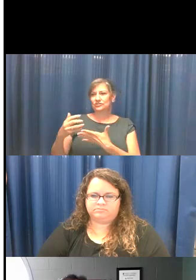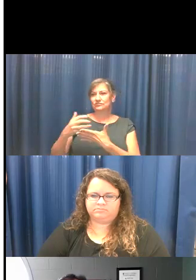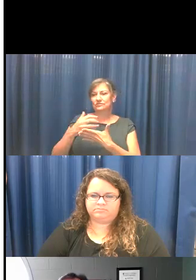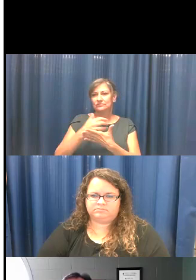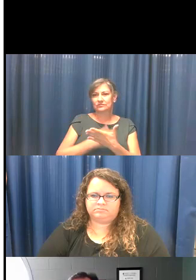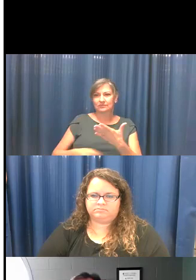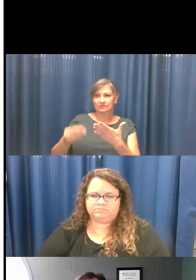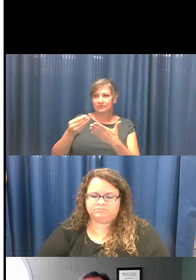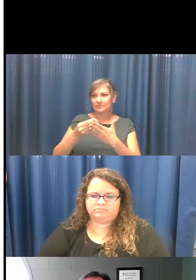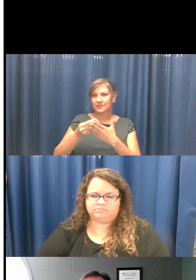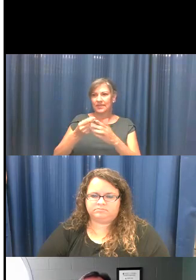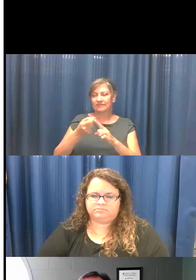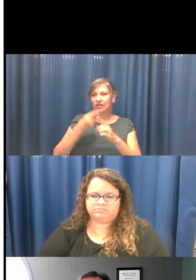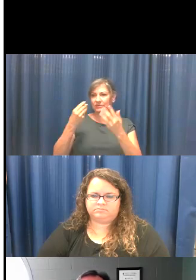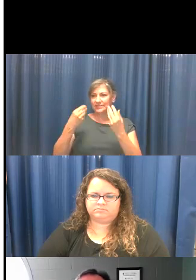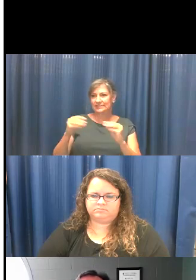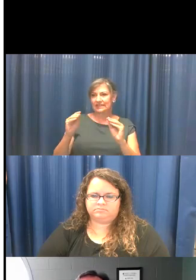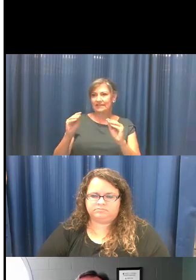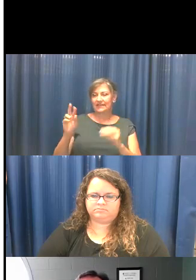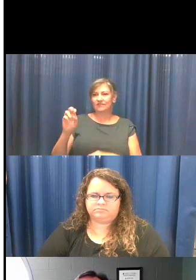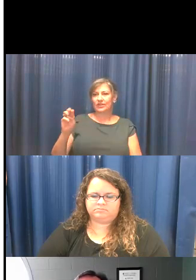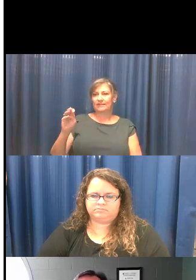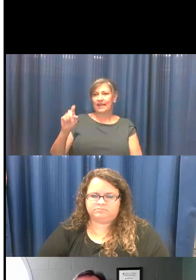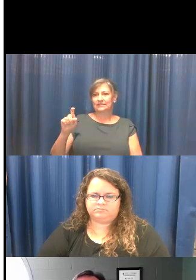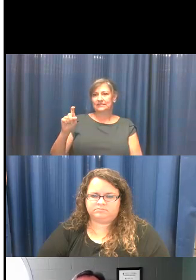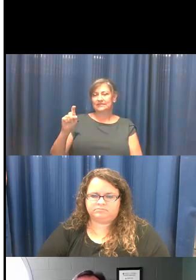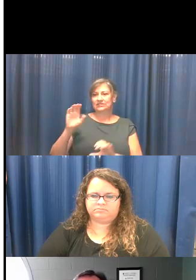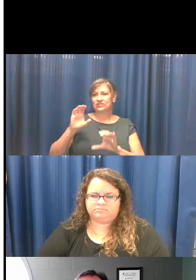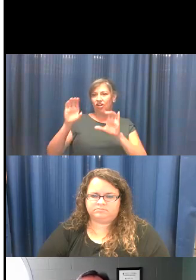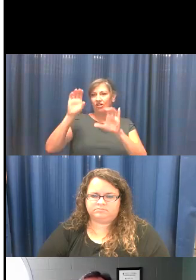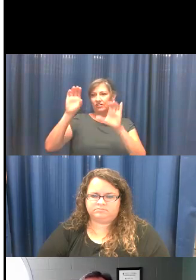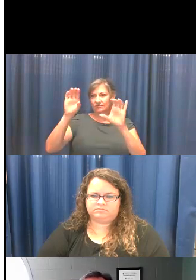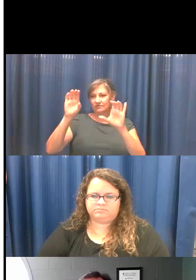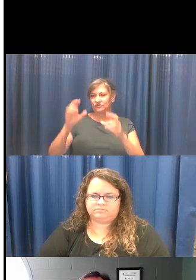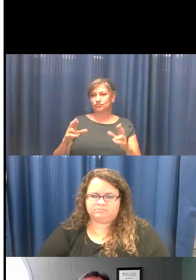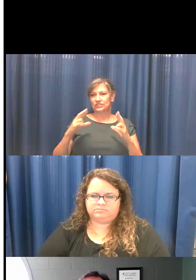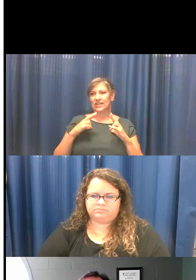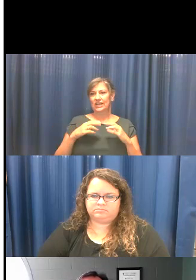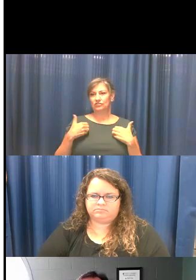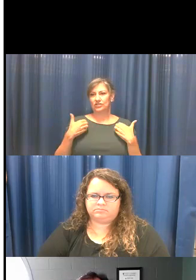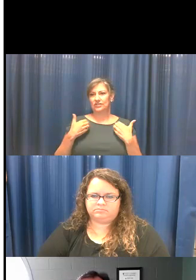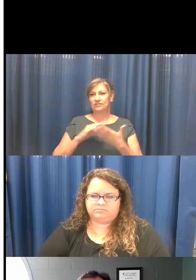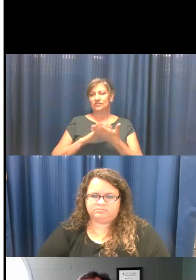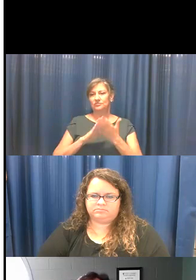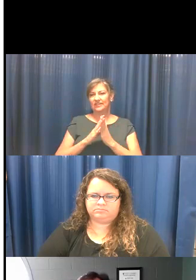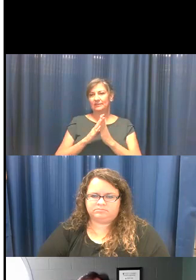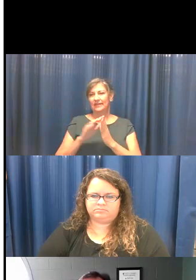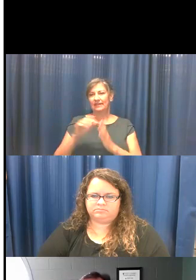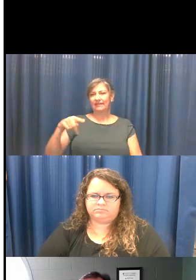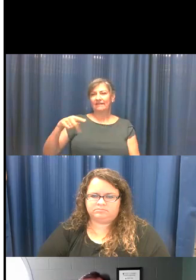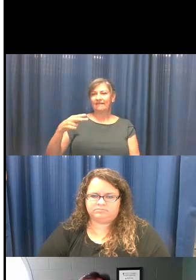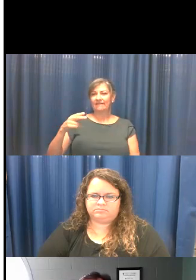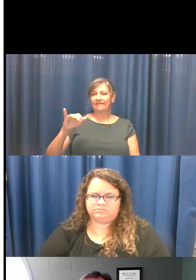from the selling of RE/MAX stock and retired very young to become a philanthropist. But